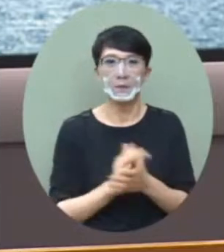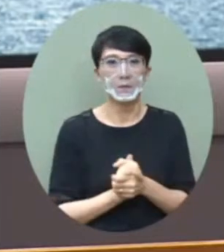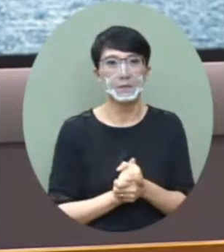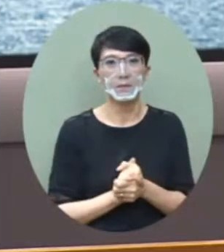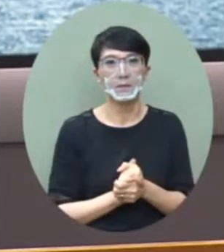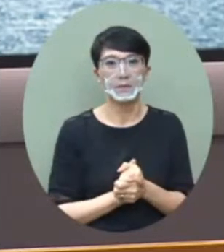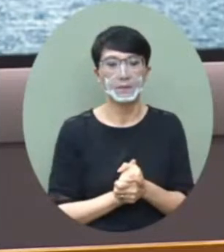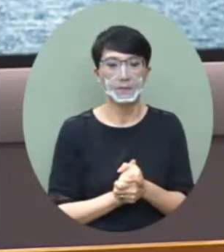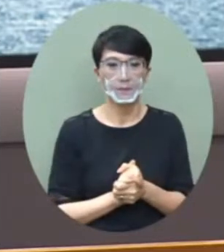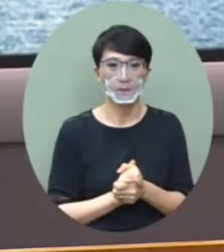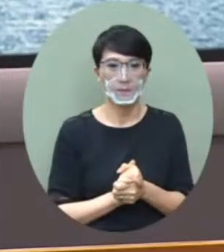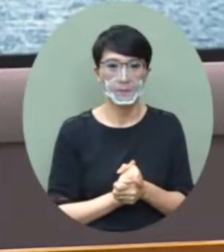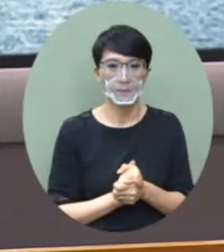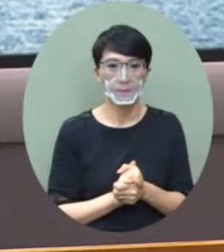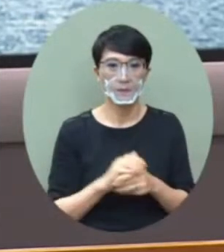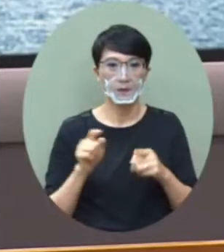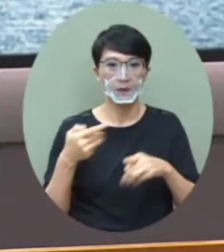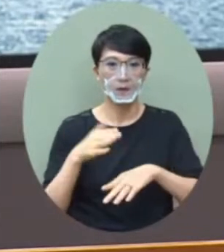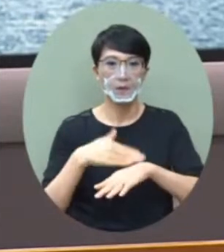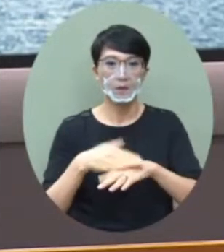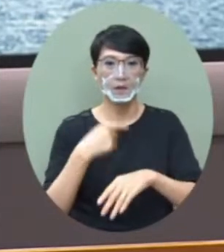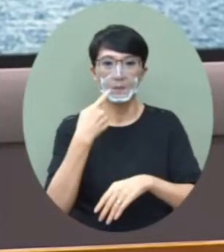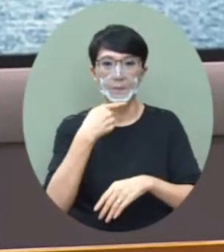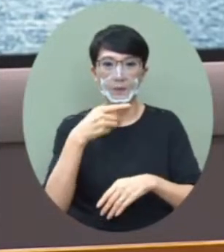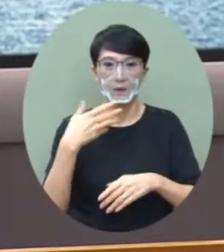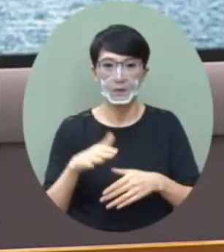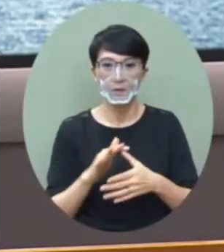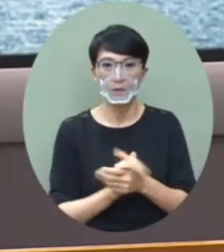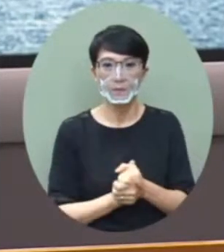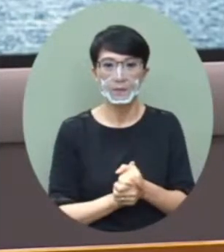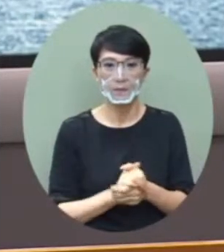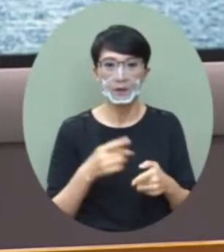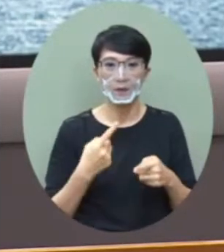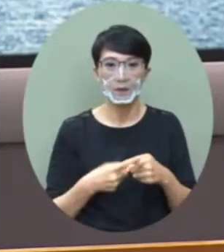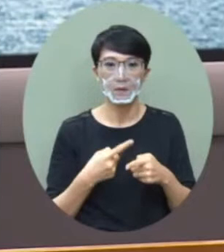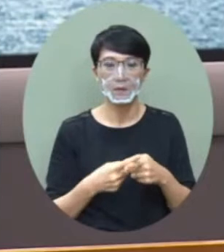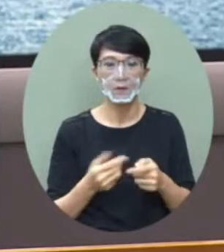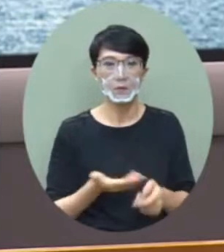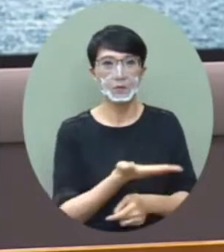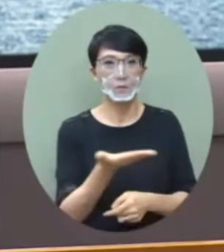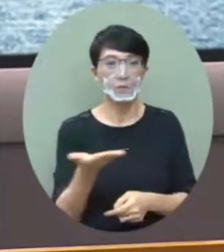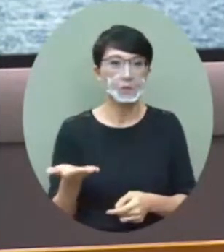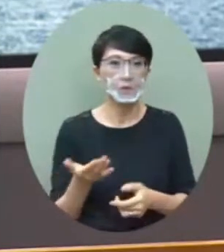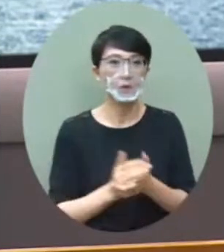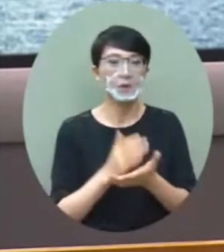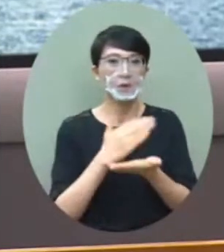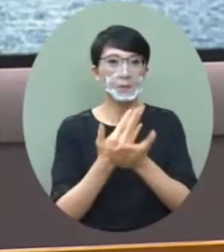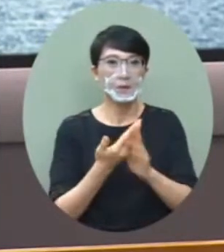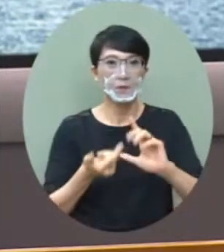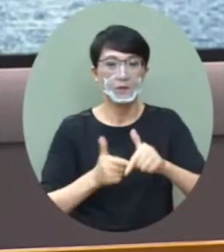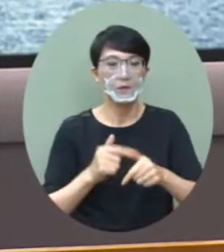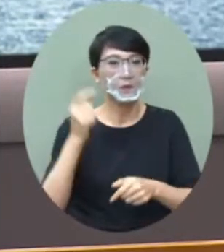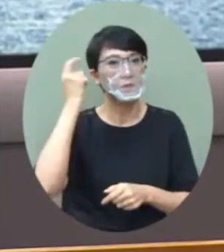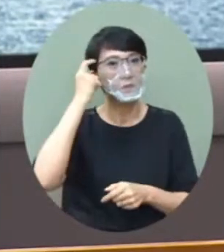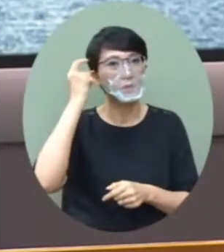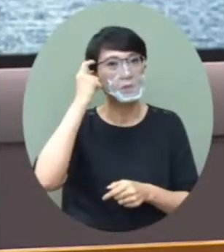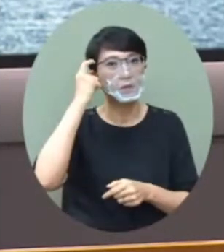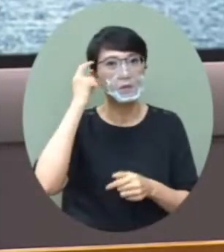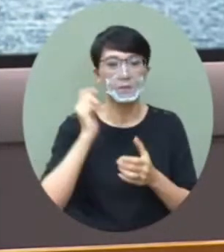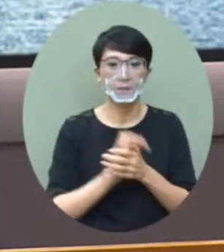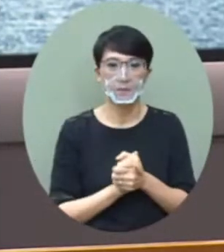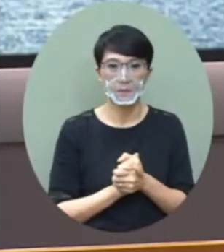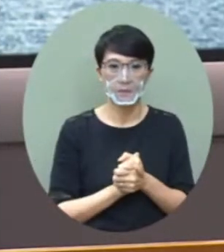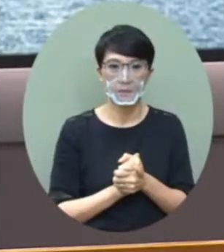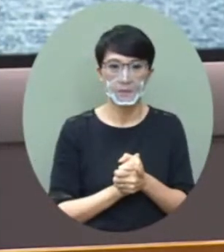isolation centers. They are operated by SWD, so we do not have details of their condition with us